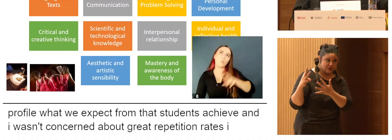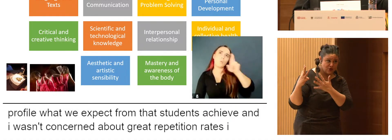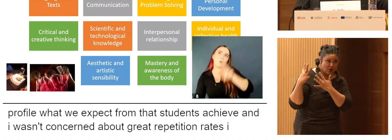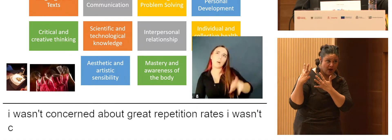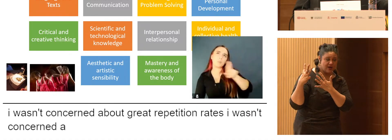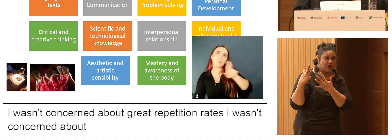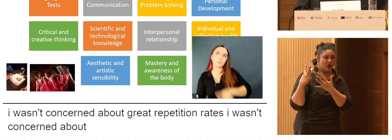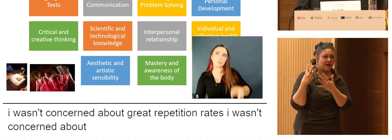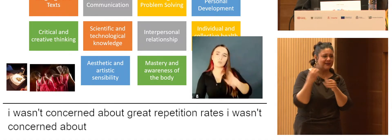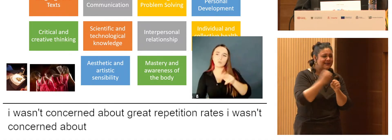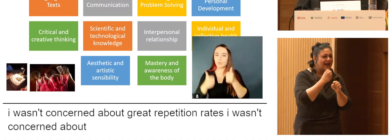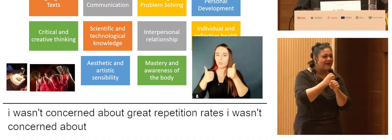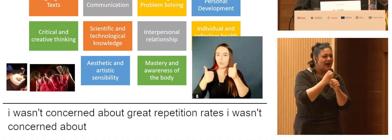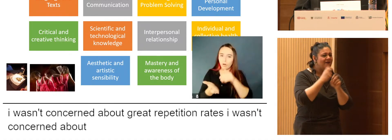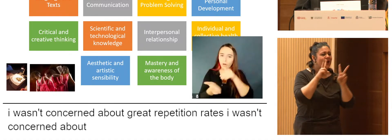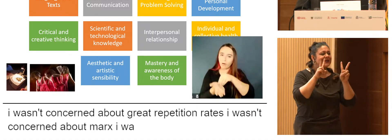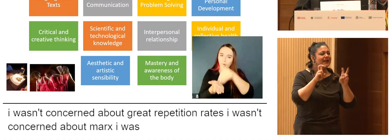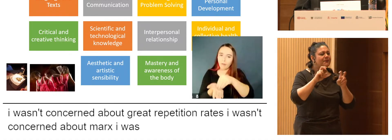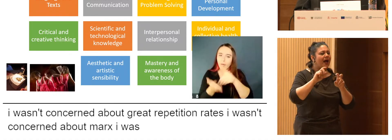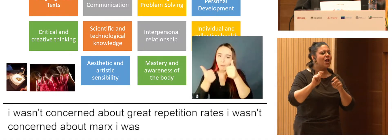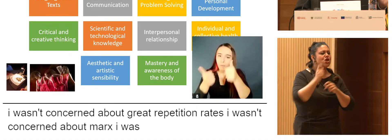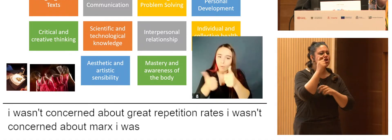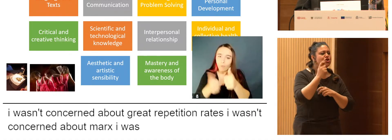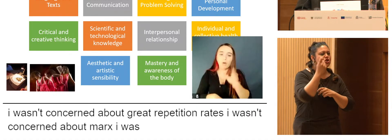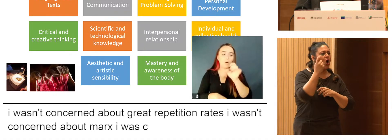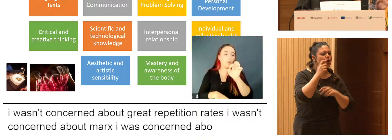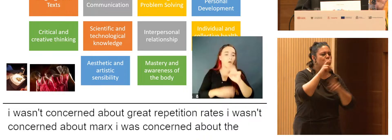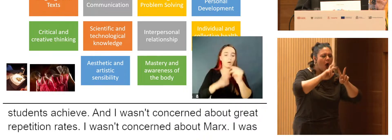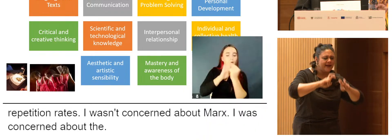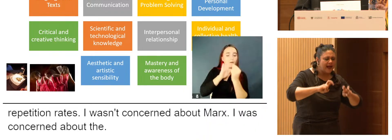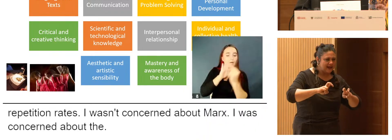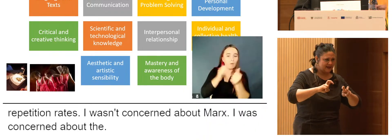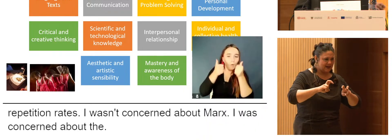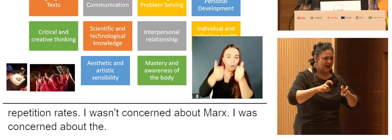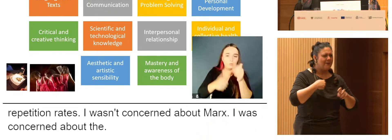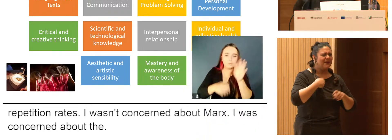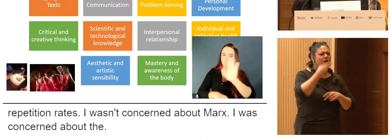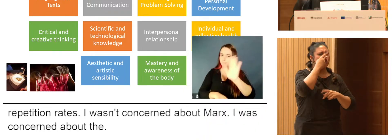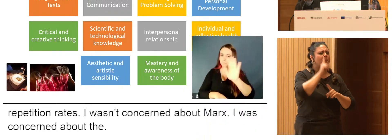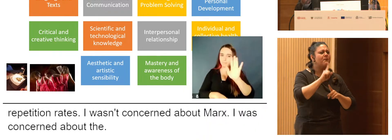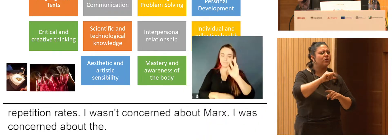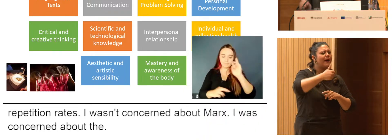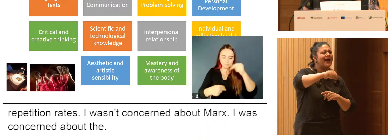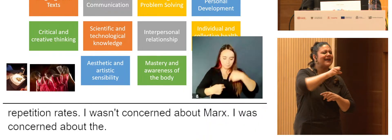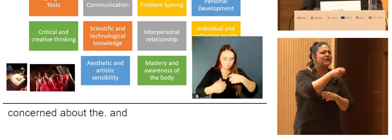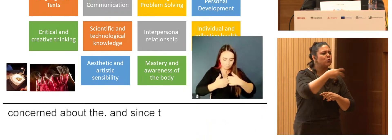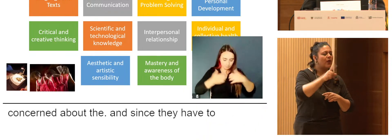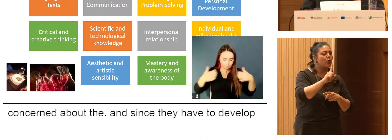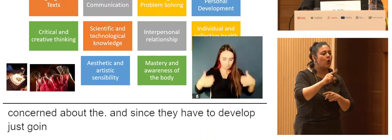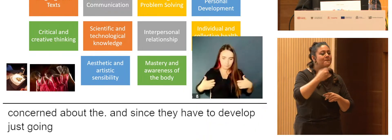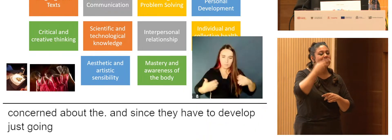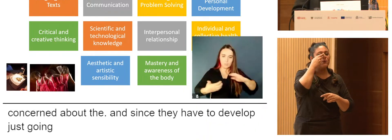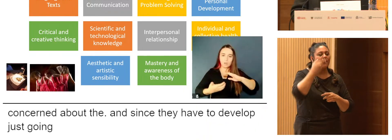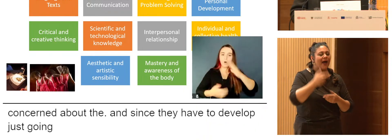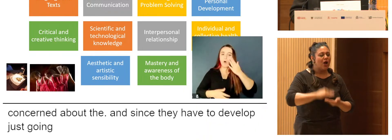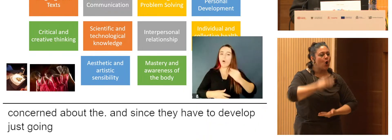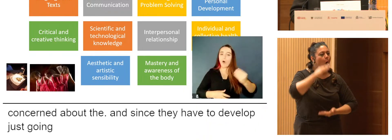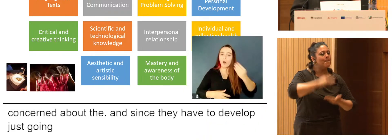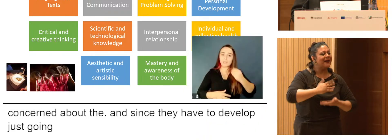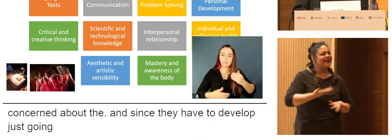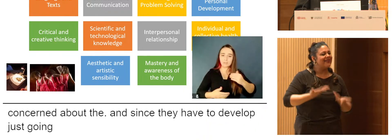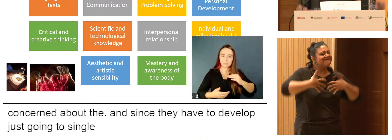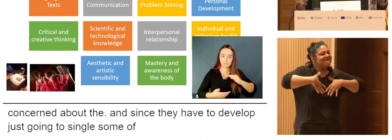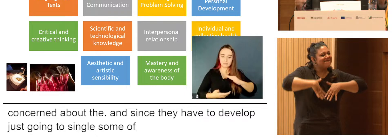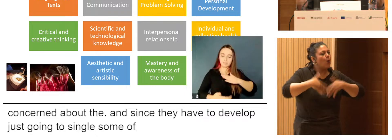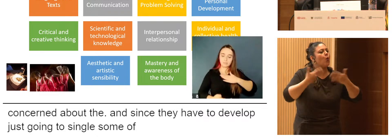about marks. I was concerned about the competencies they have to develop. I'm just going to single some of